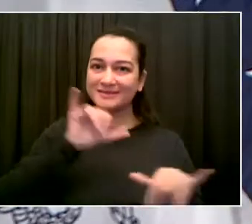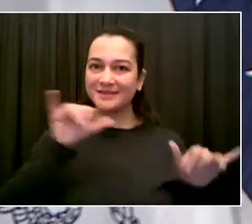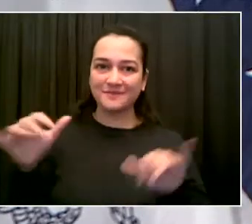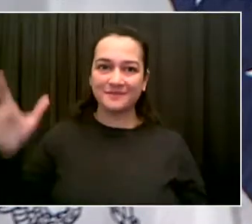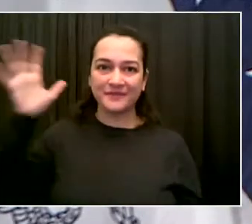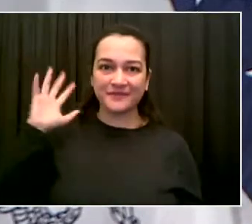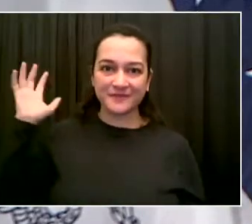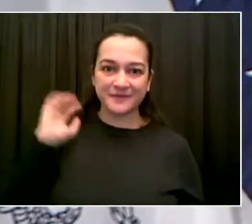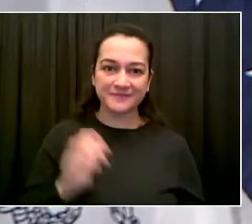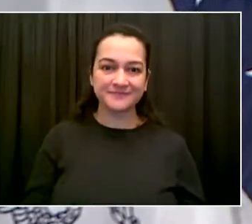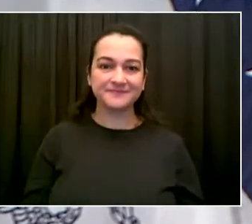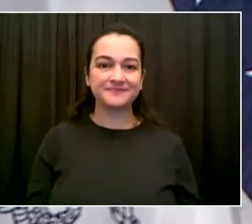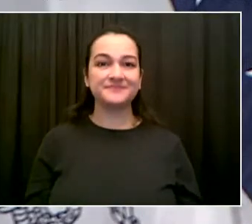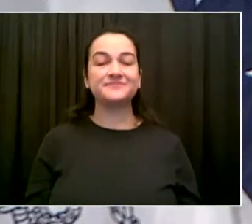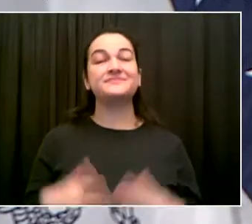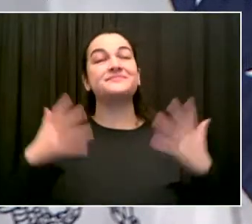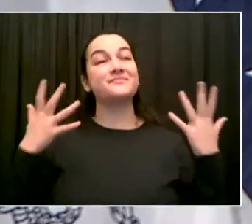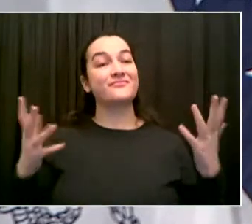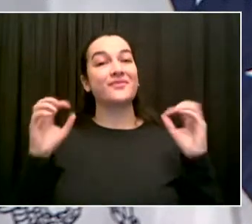Now,